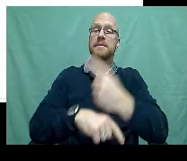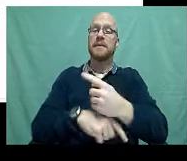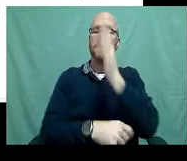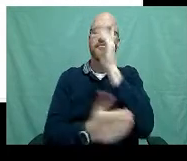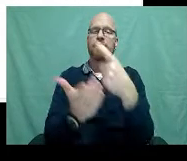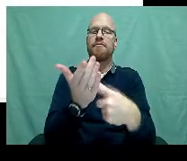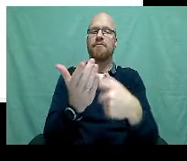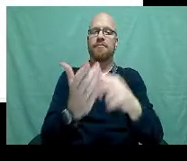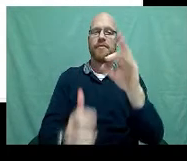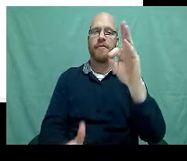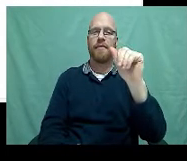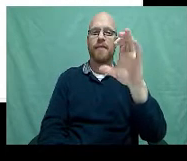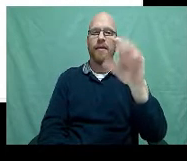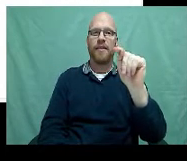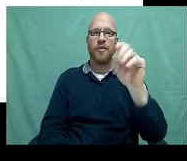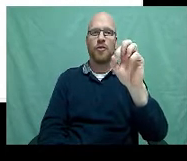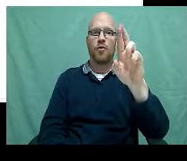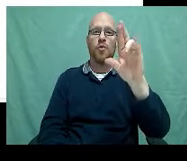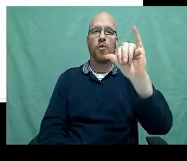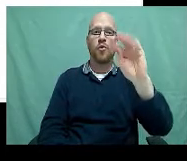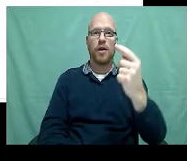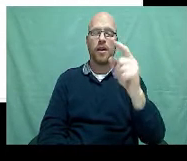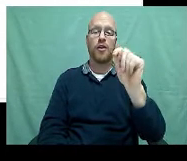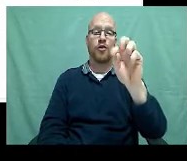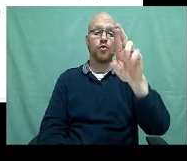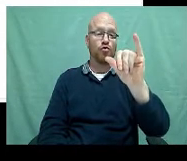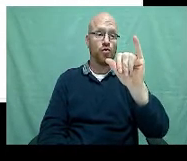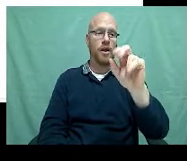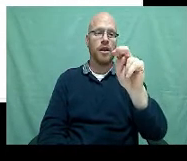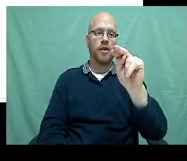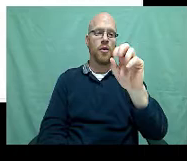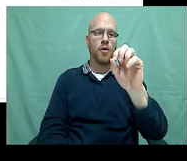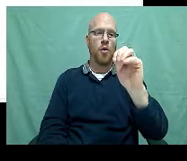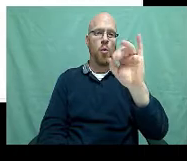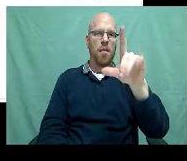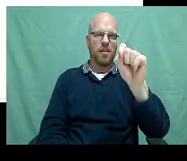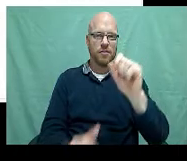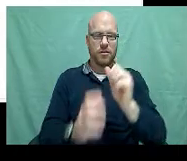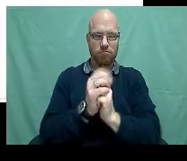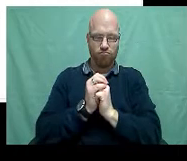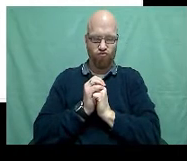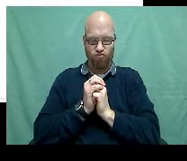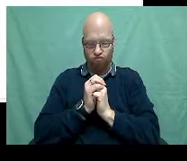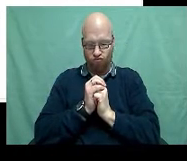Okay, today we're going to talk about factoring trinomials.